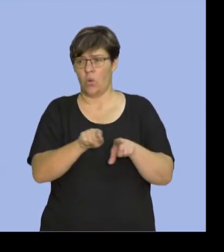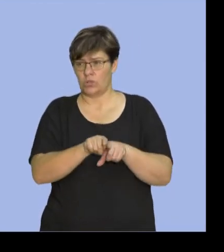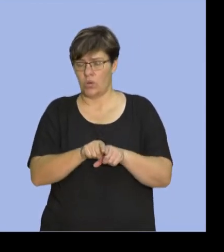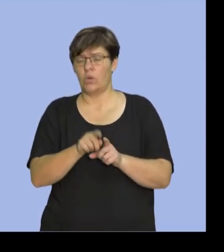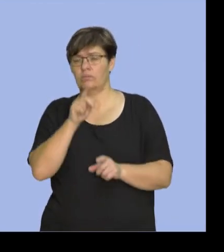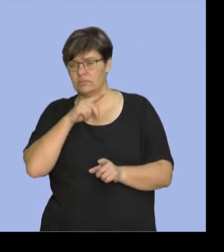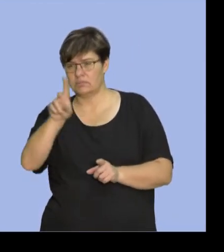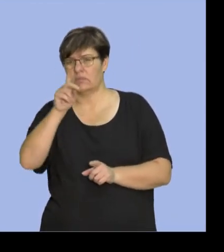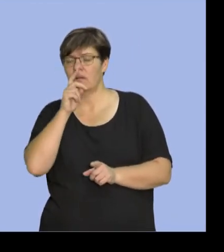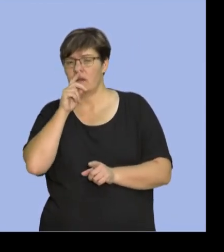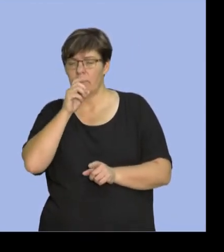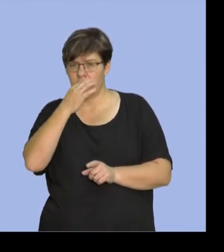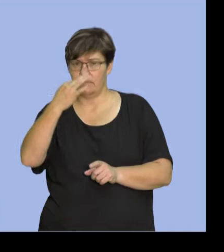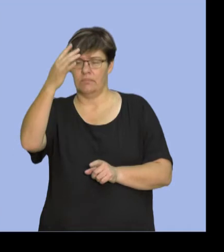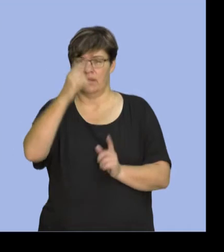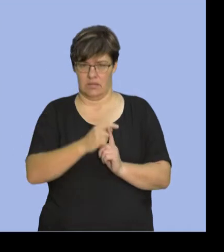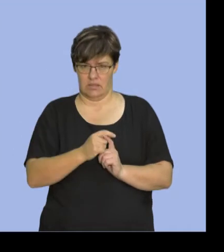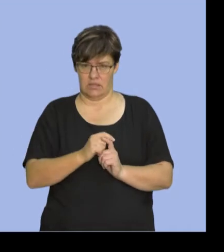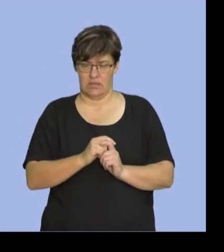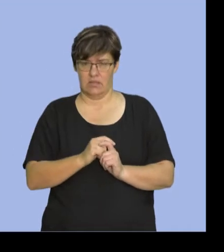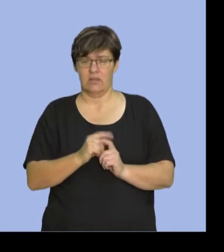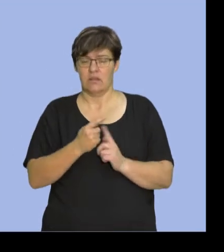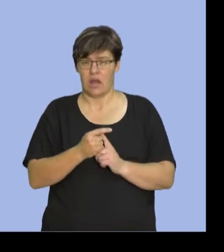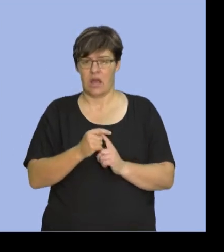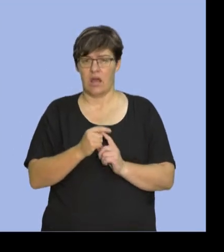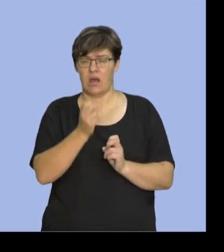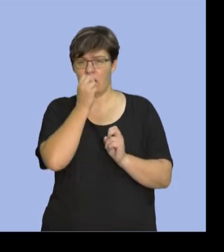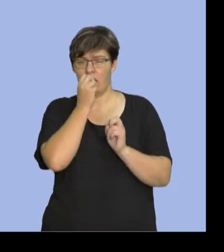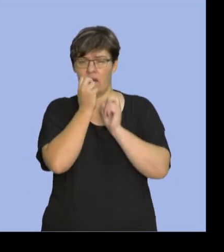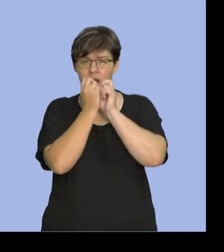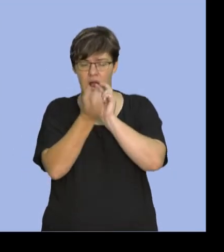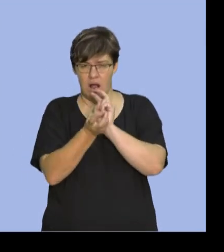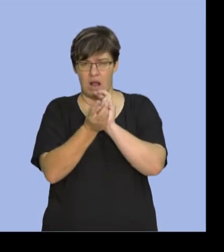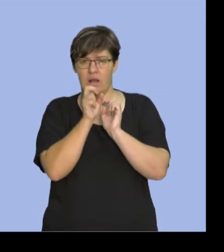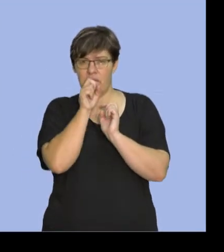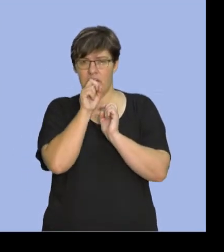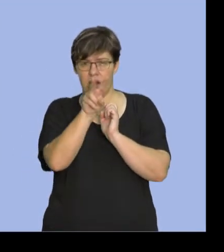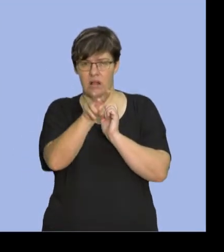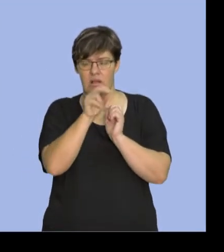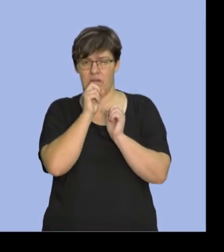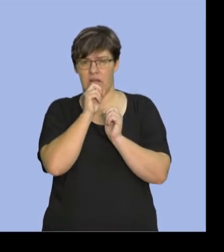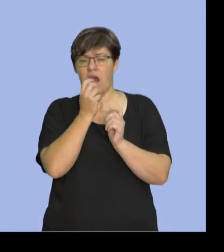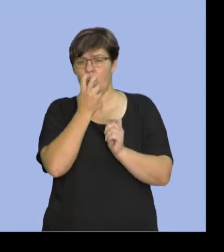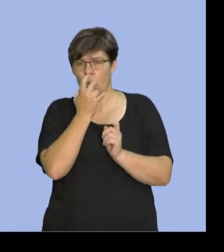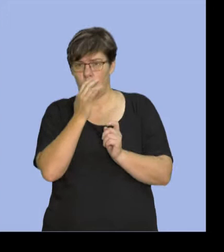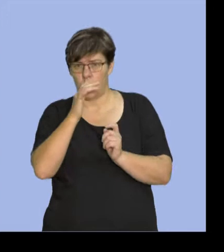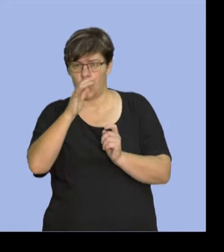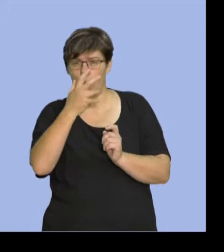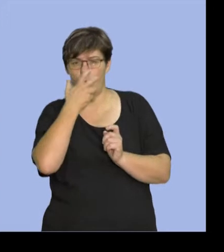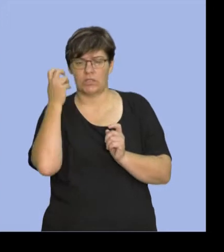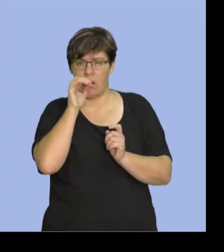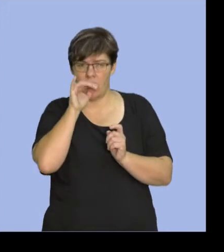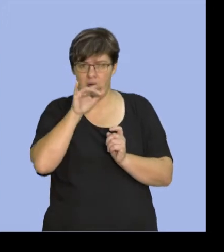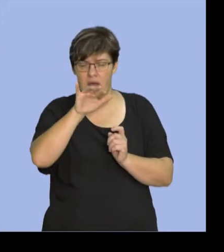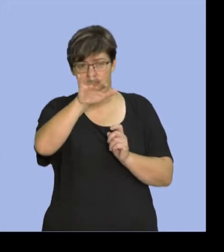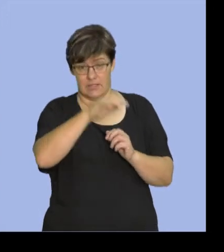through evaporation, and we see this when they open their jaws and they kind of let off heat through their mouths.